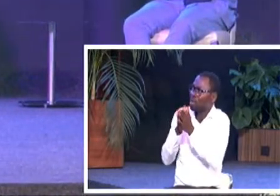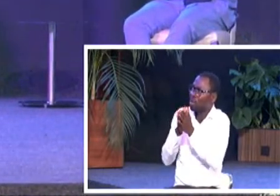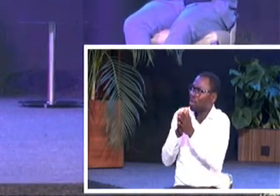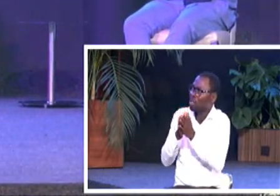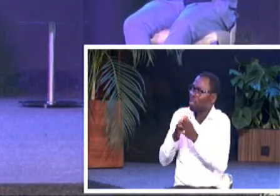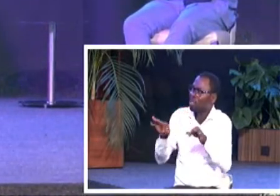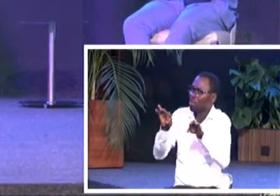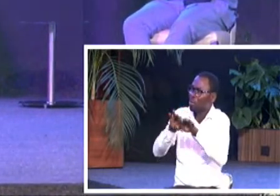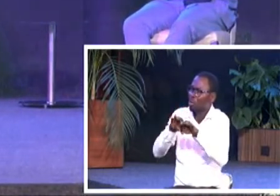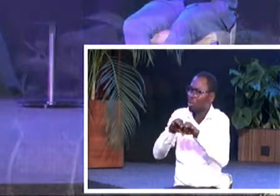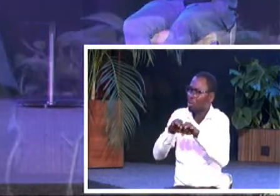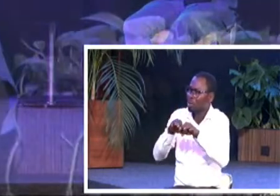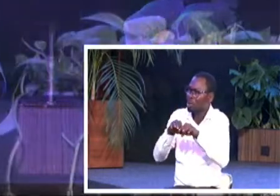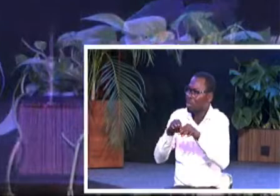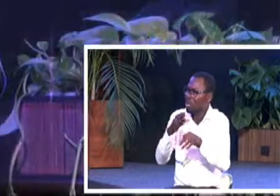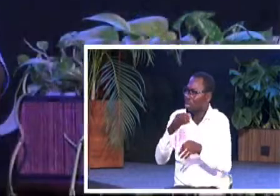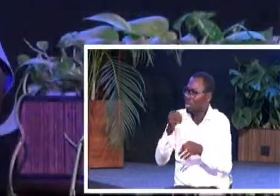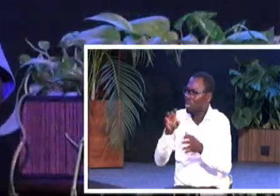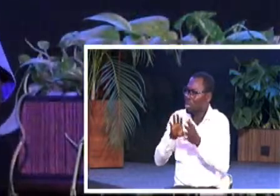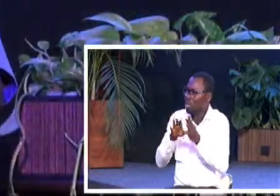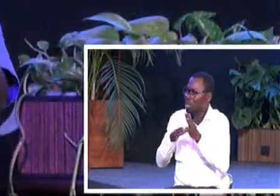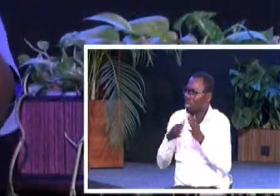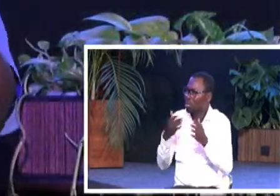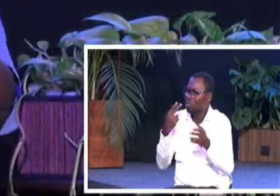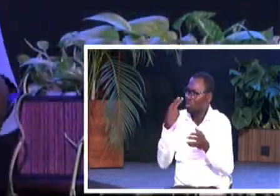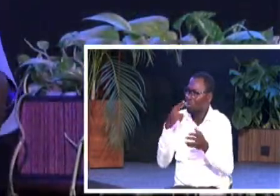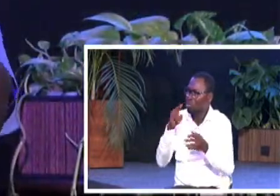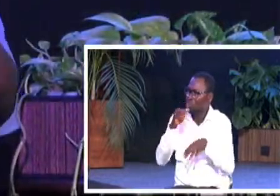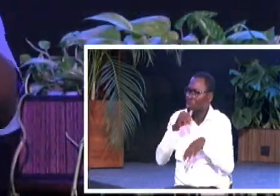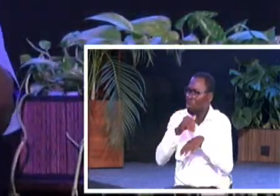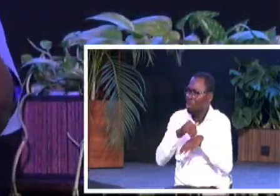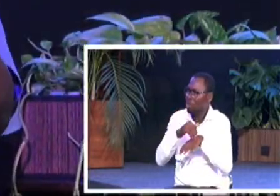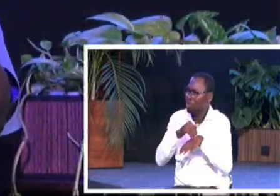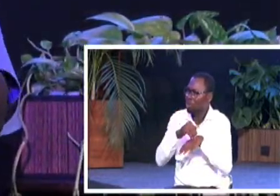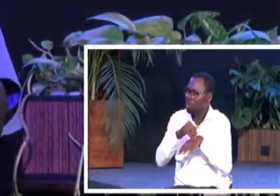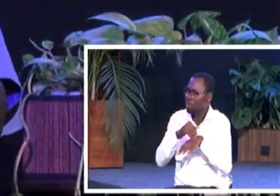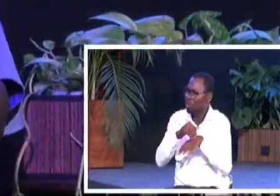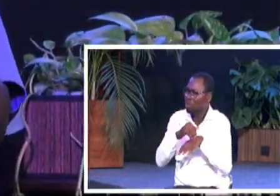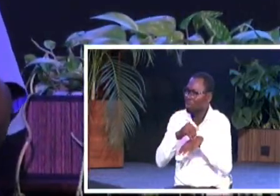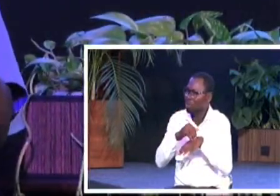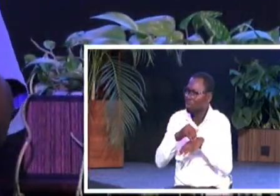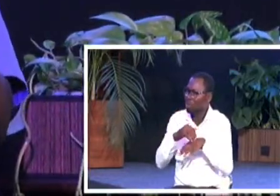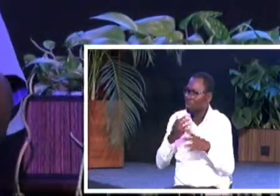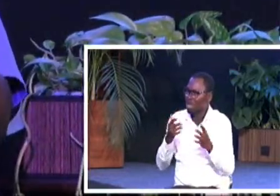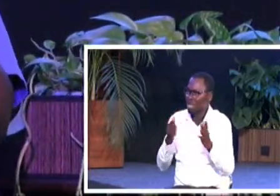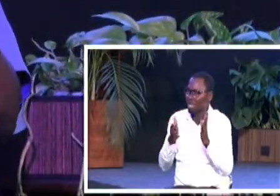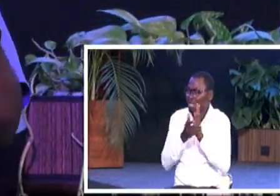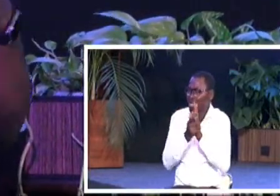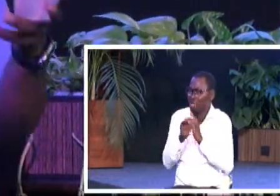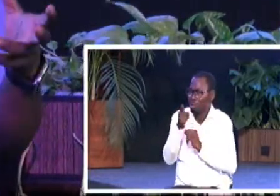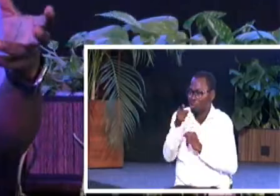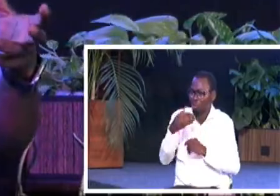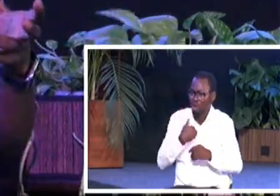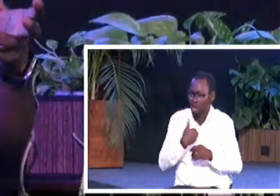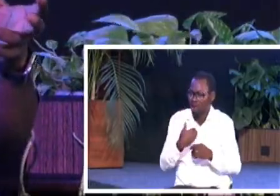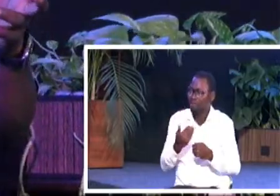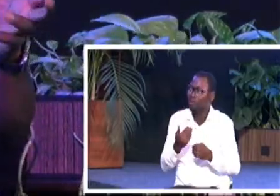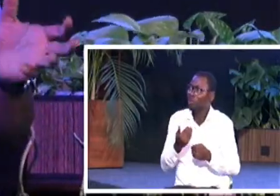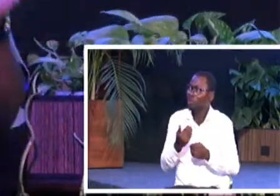very important. And then look at the traditional skill you currently have. If you're into